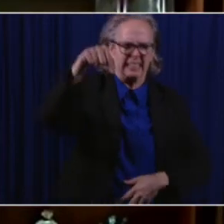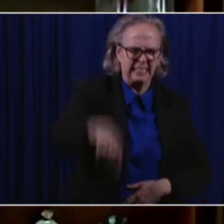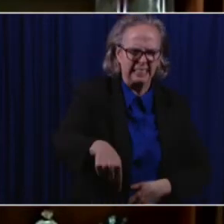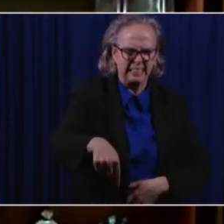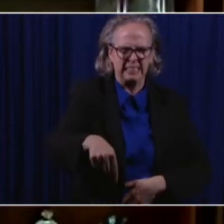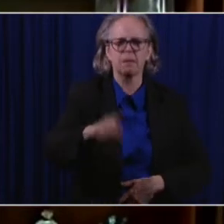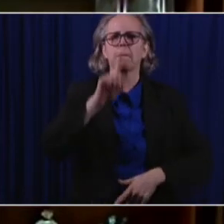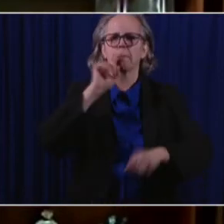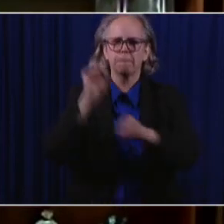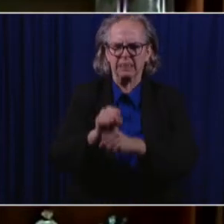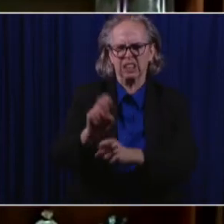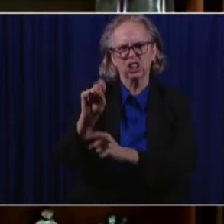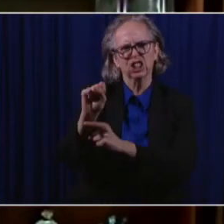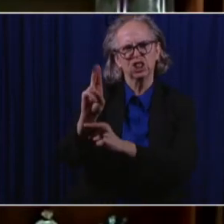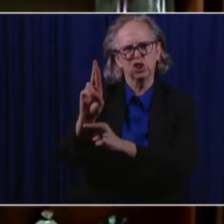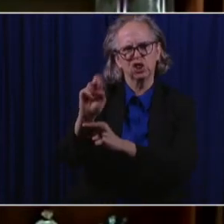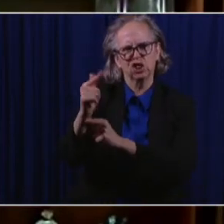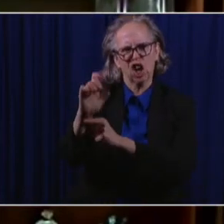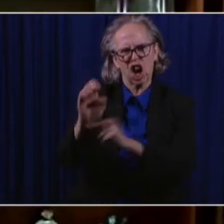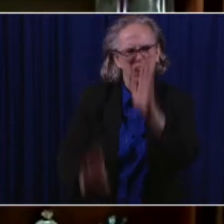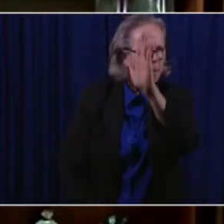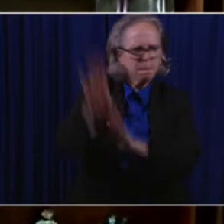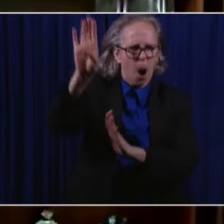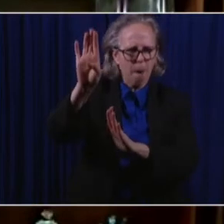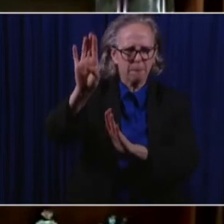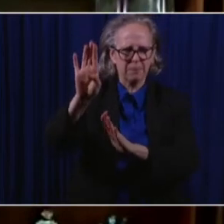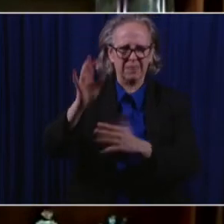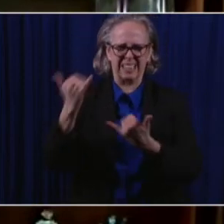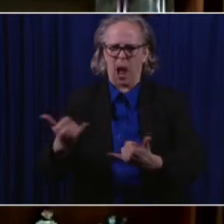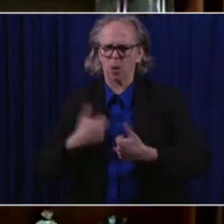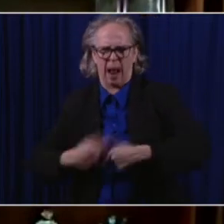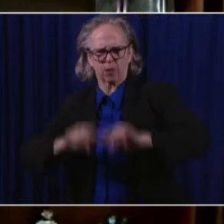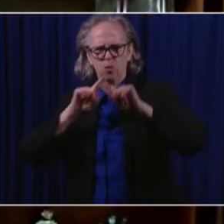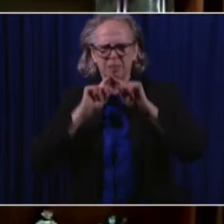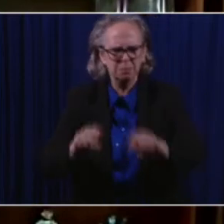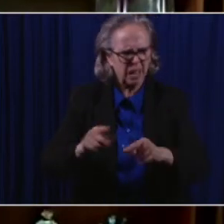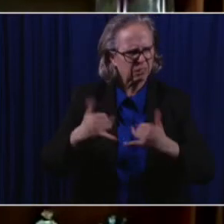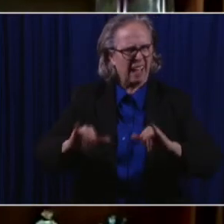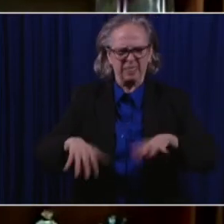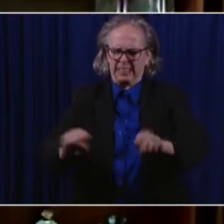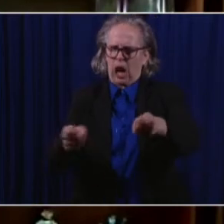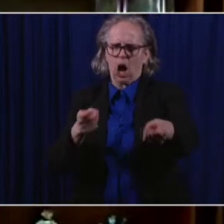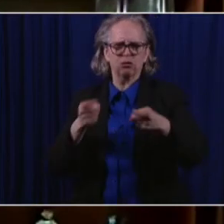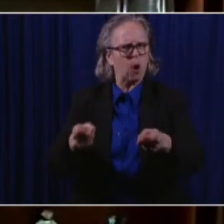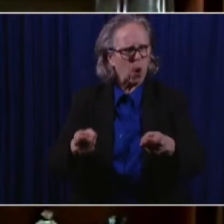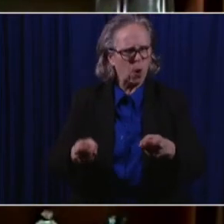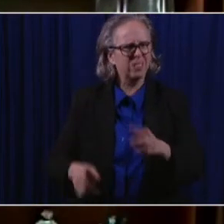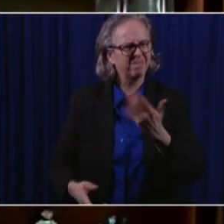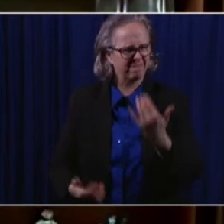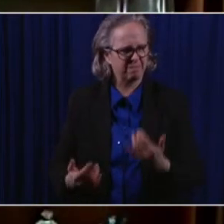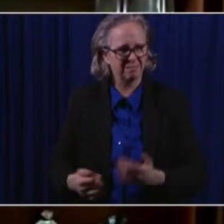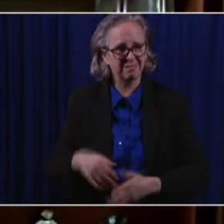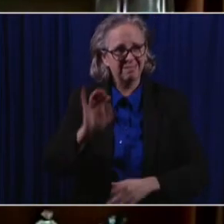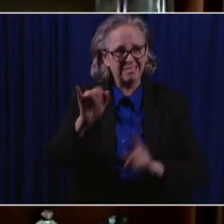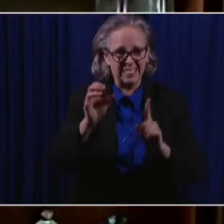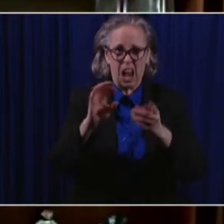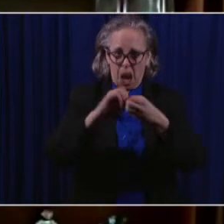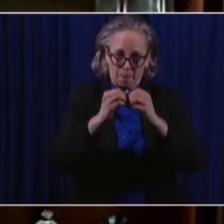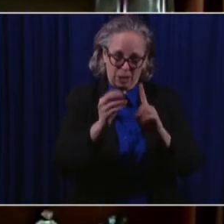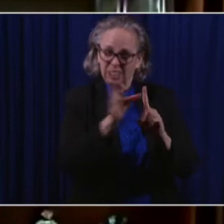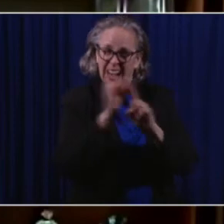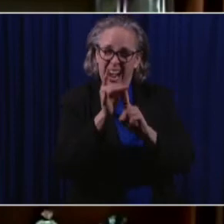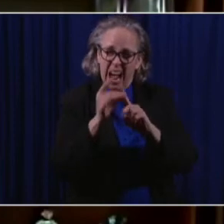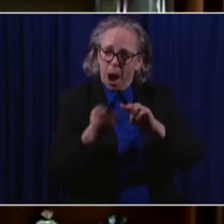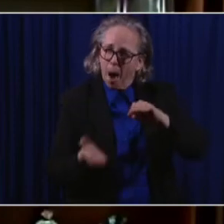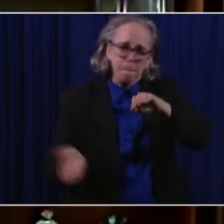to it. But I can tell you as the surge increases, we're going to need to make more and more decisions about how we triage and take